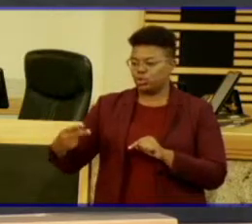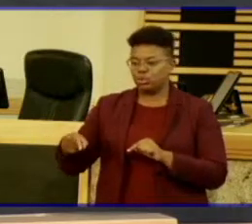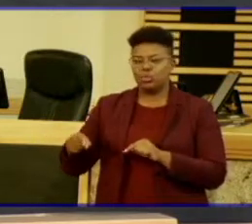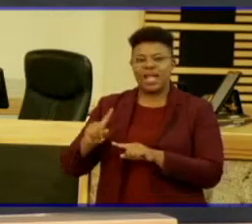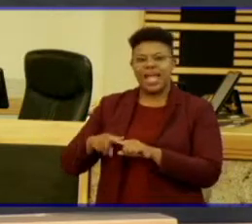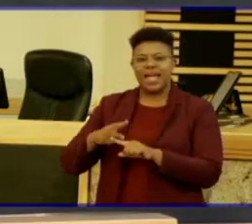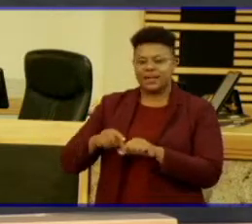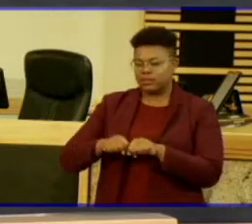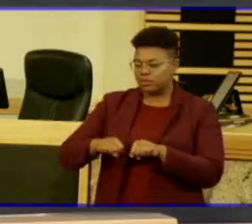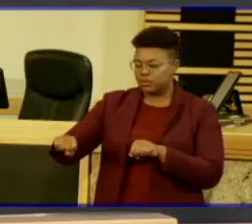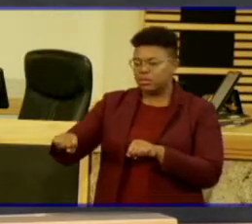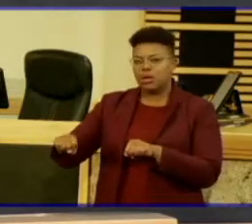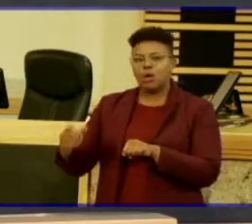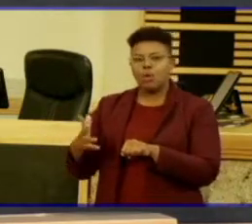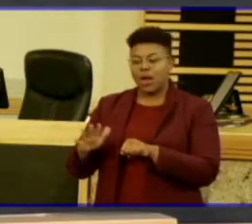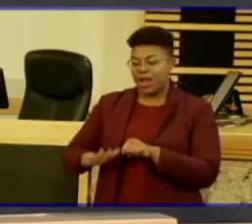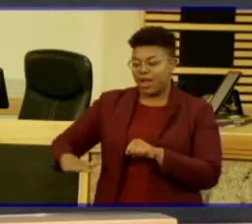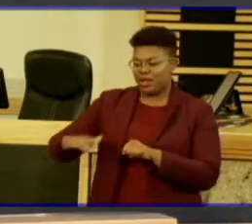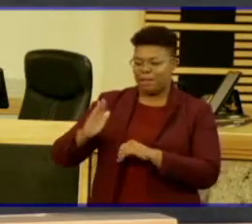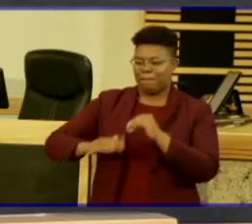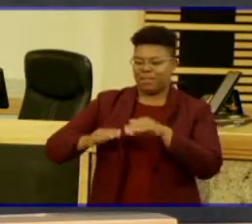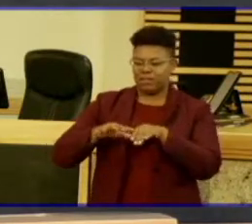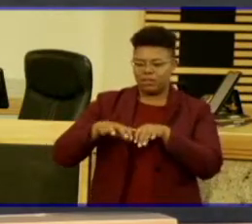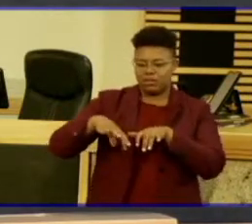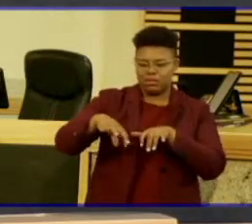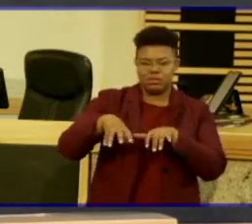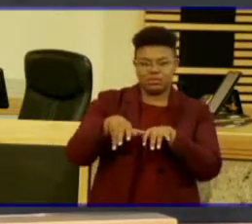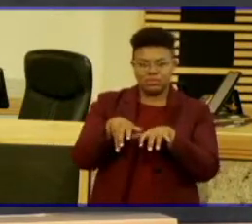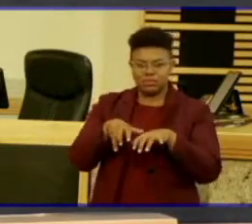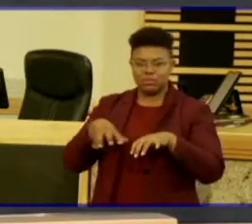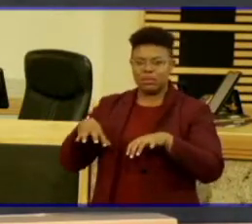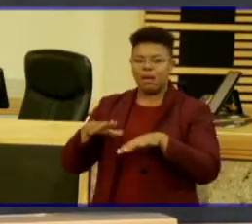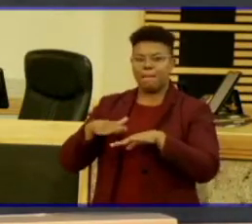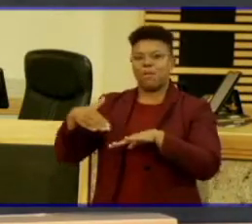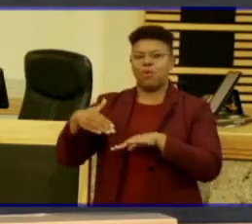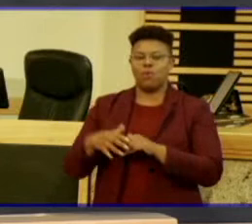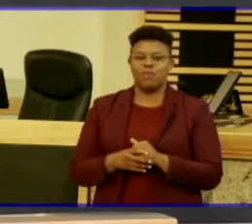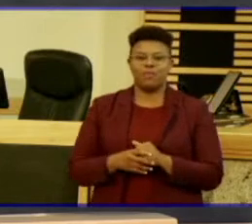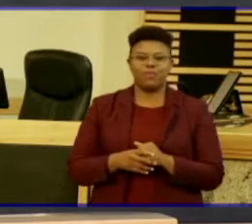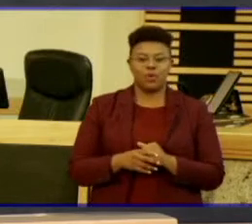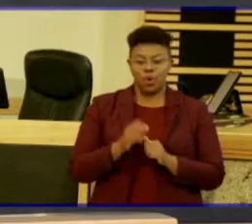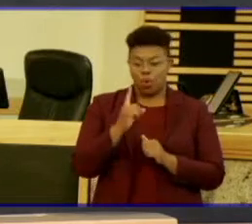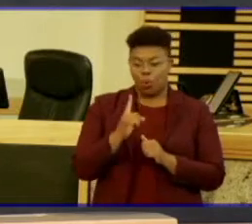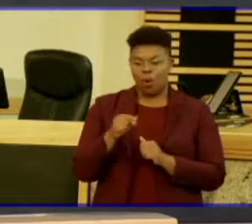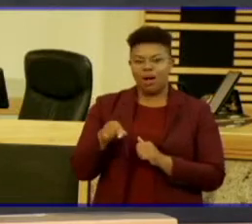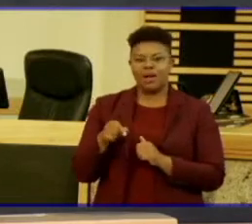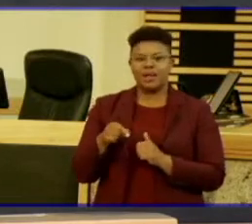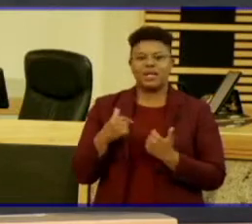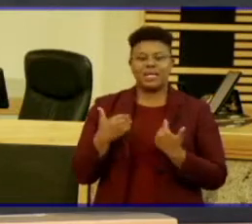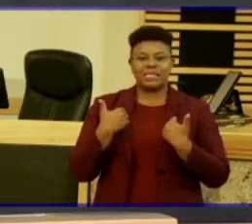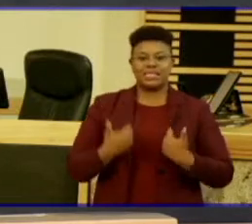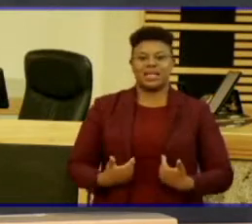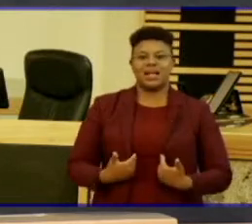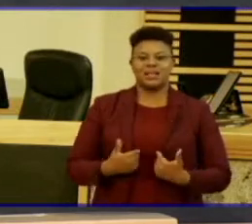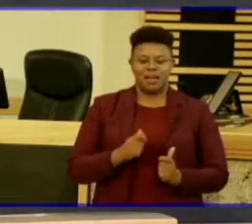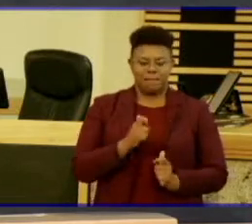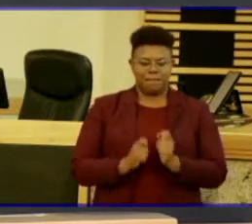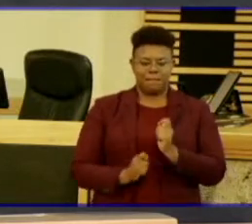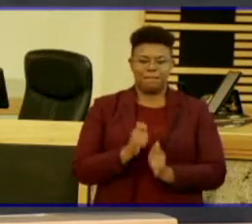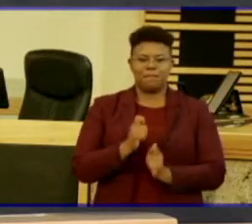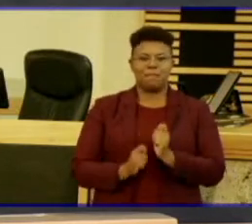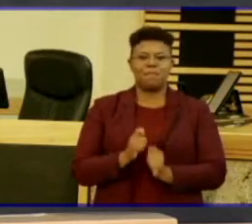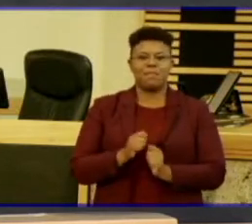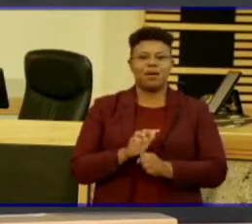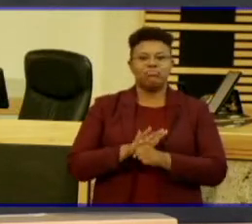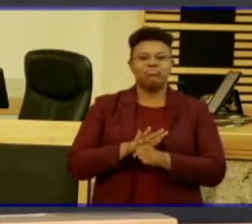their facility in the zone. One of these will be the Sundale Dairy, which will be building a